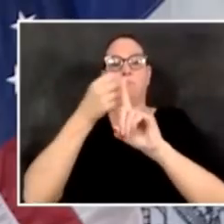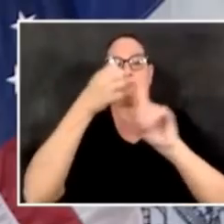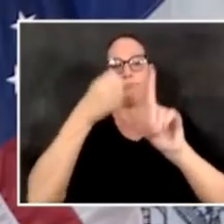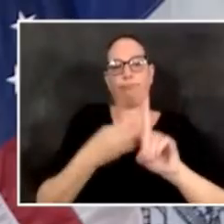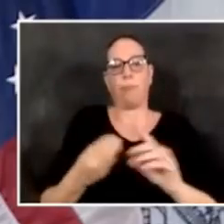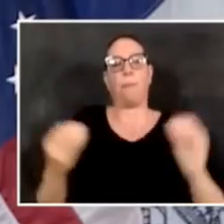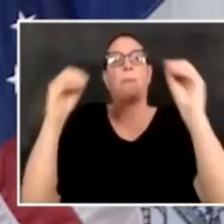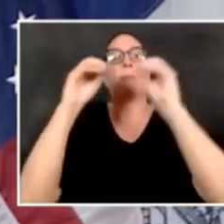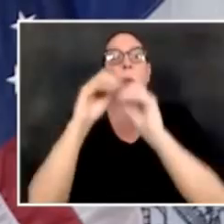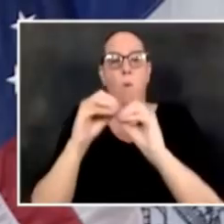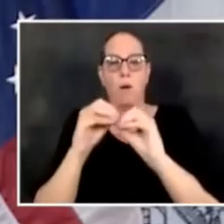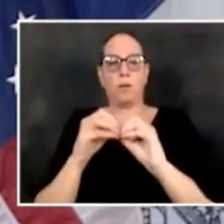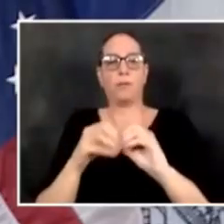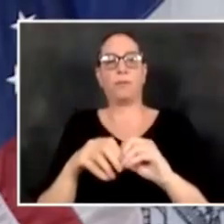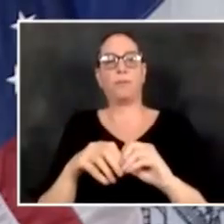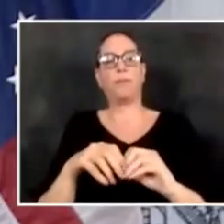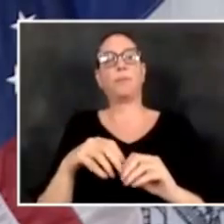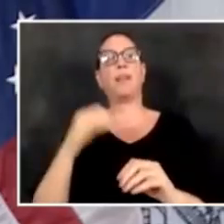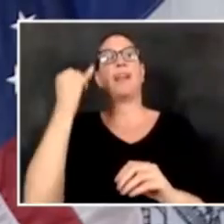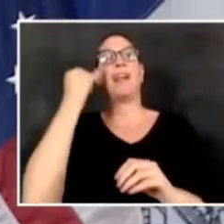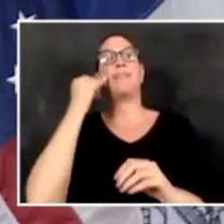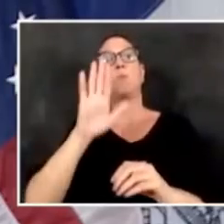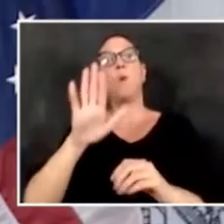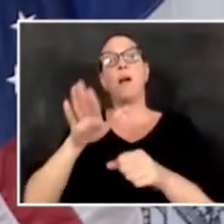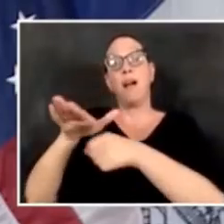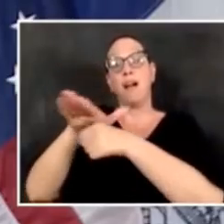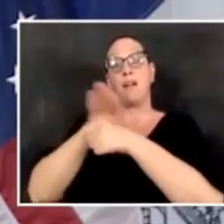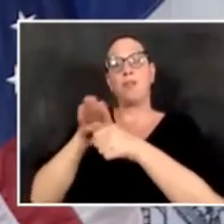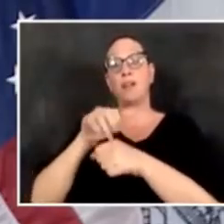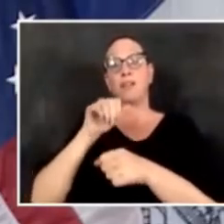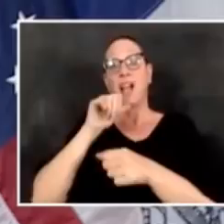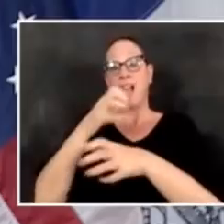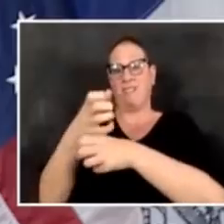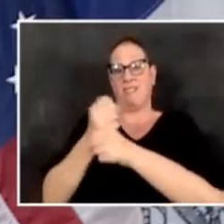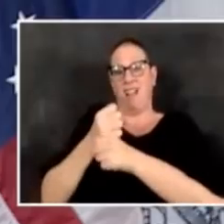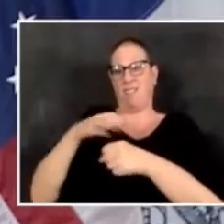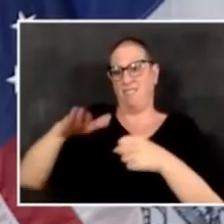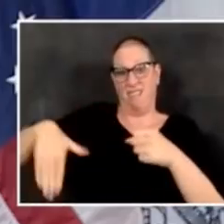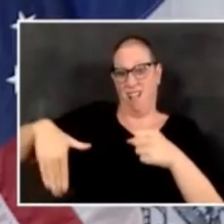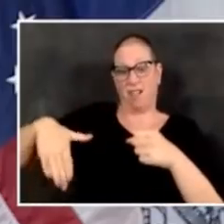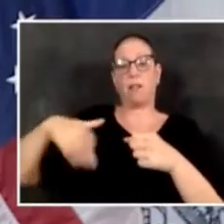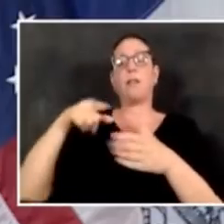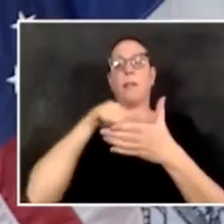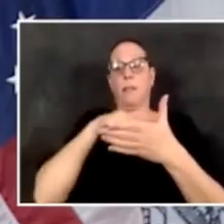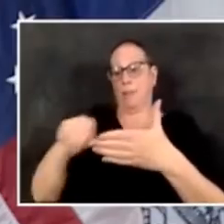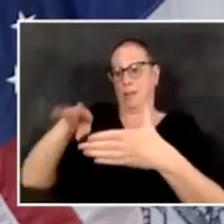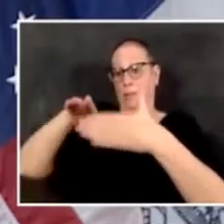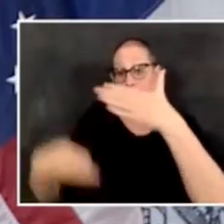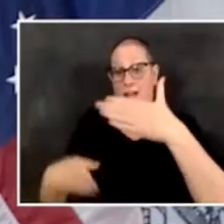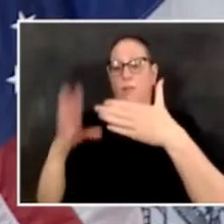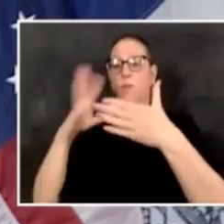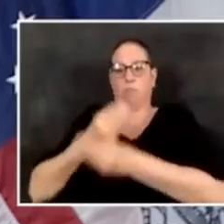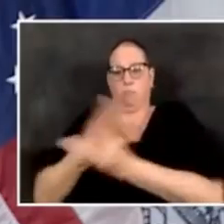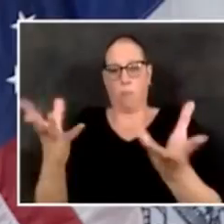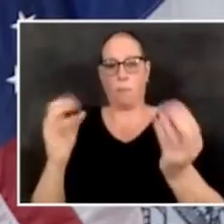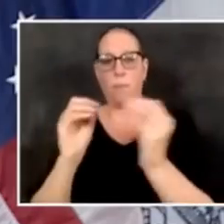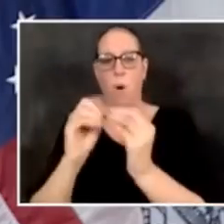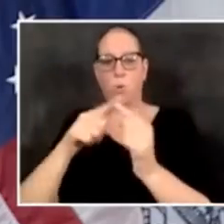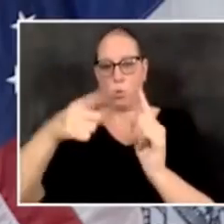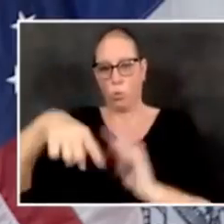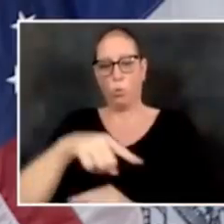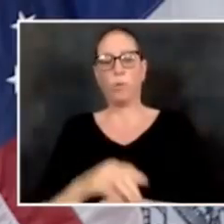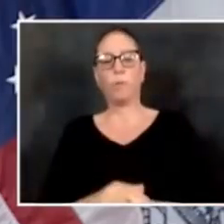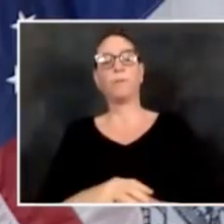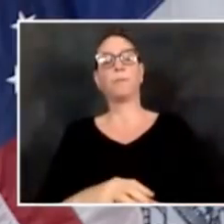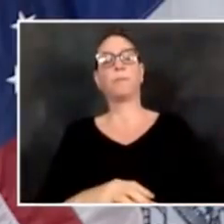far didn't get a lot of distribution this weekend will see the distribution increased markedly this coming weekend and throughout